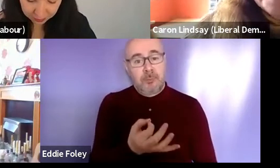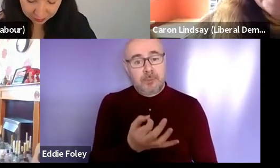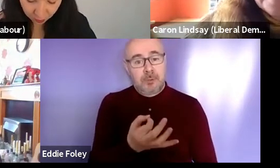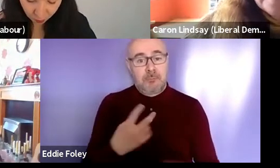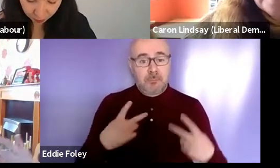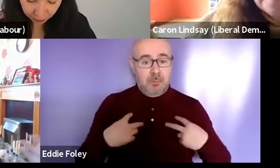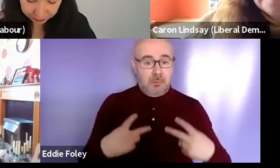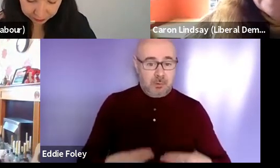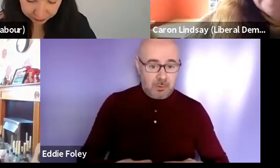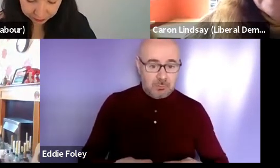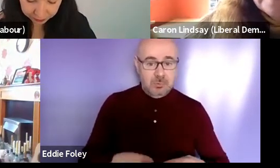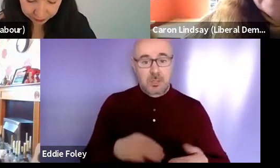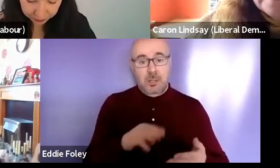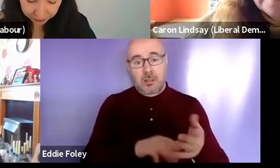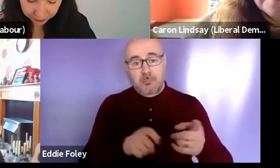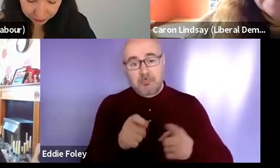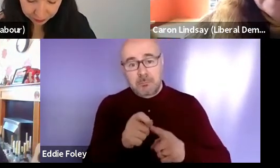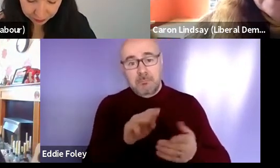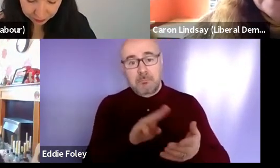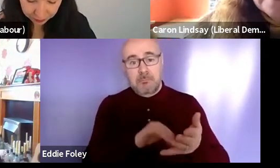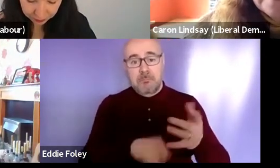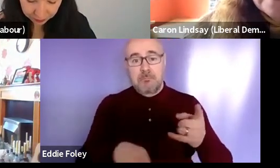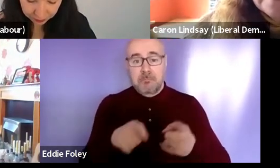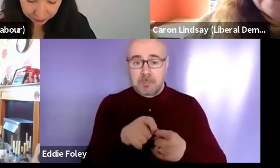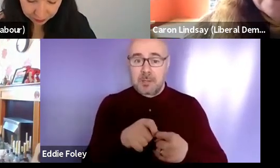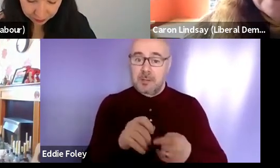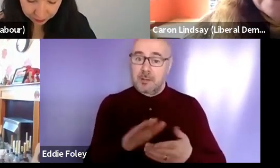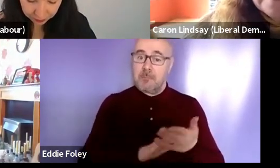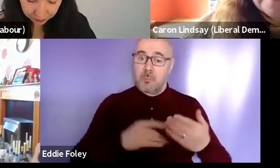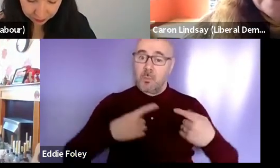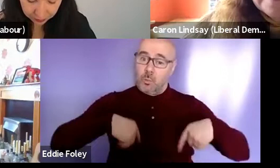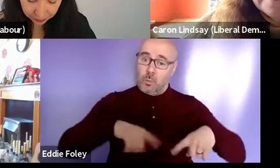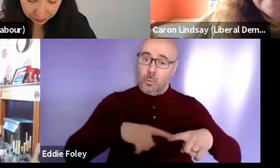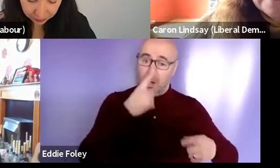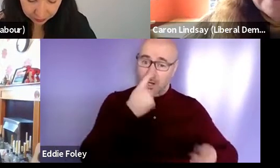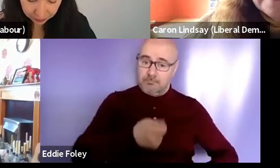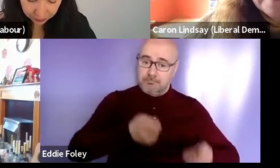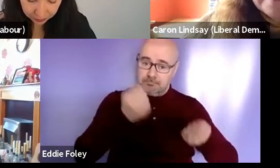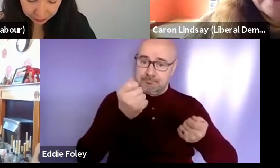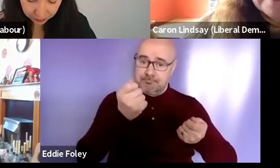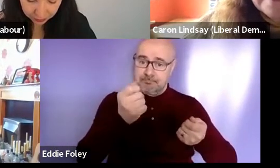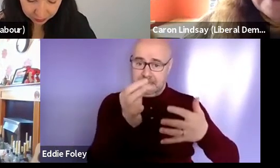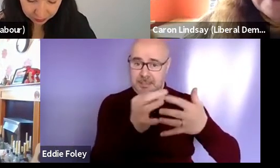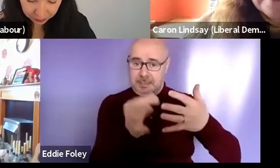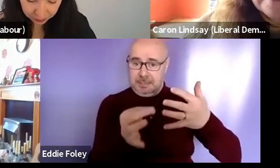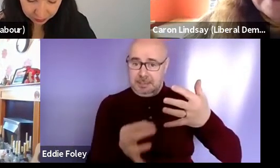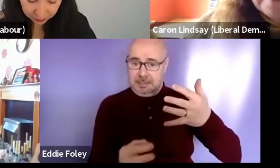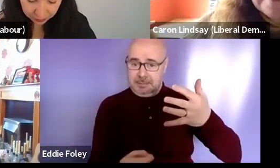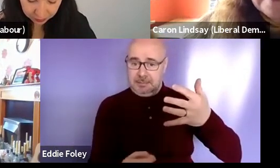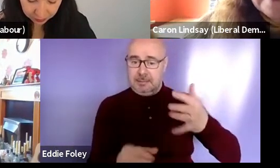level of government, which means that we can raise issues like the ones raised in this question ourselves. It's great to see